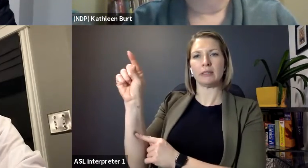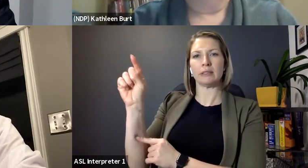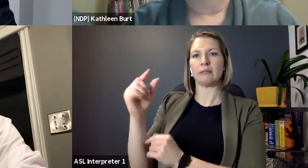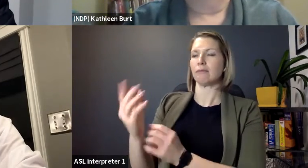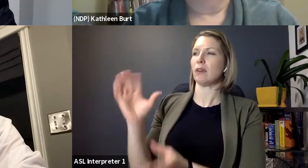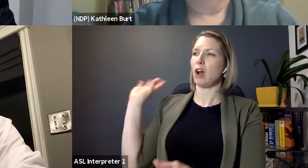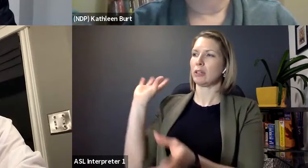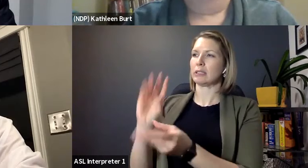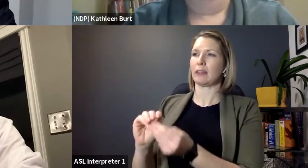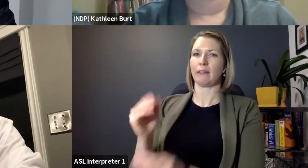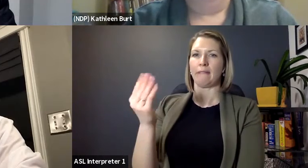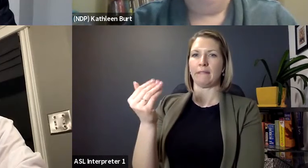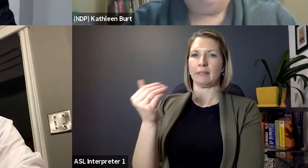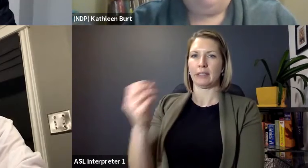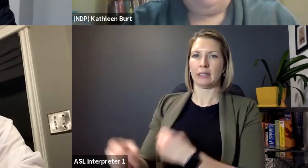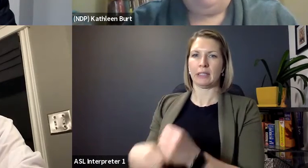Please wrap up.